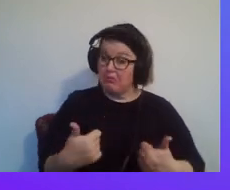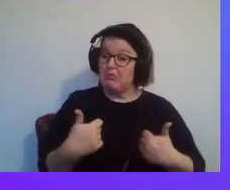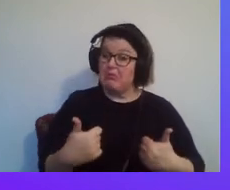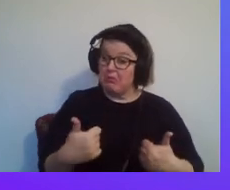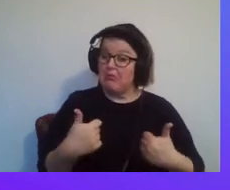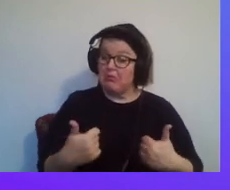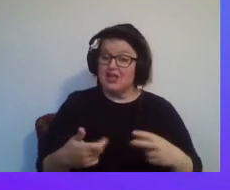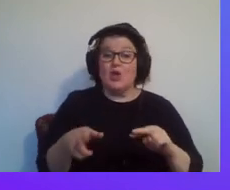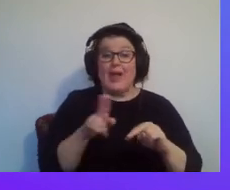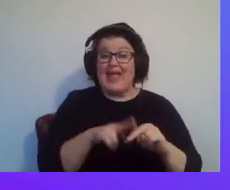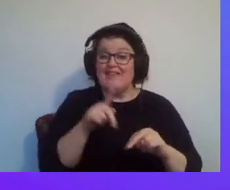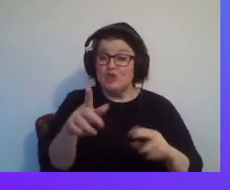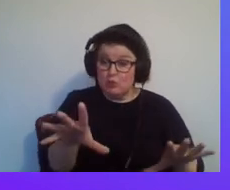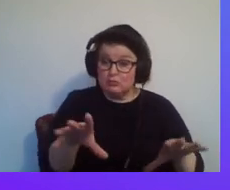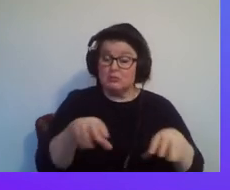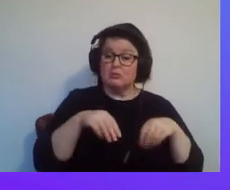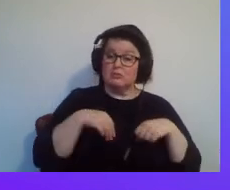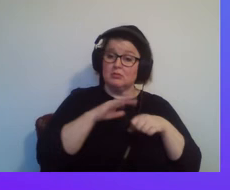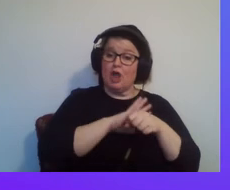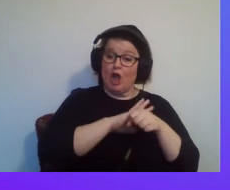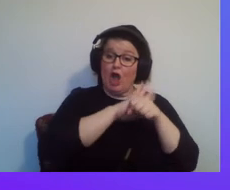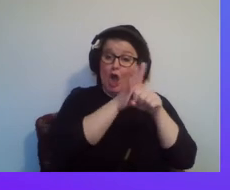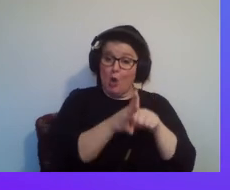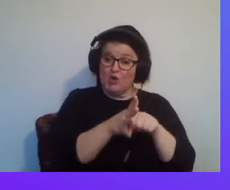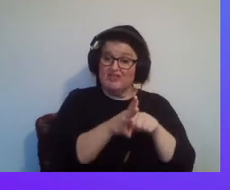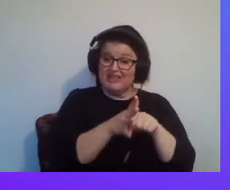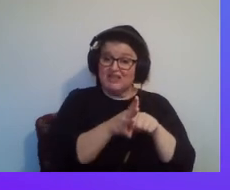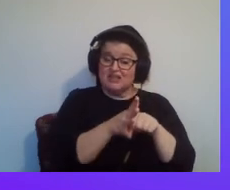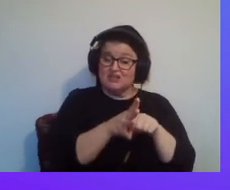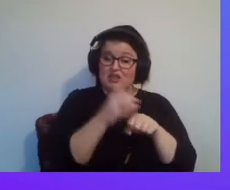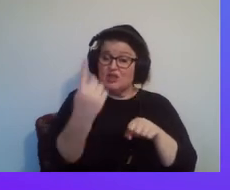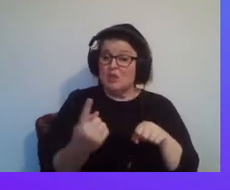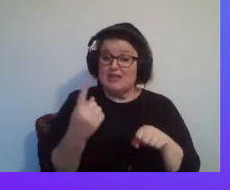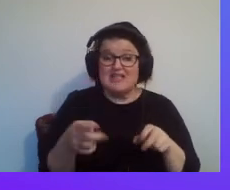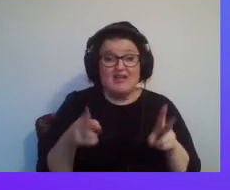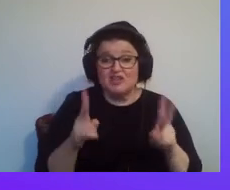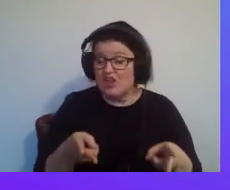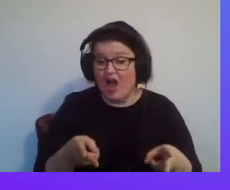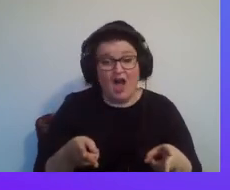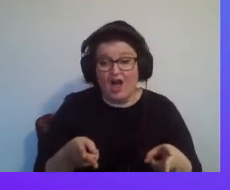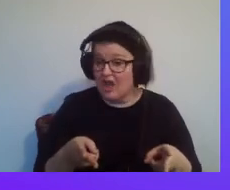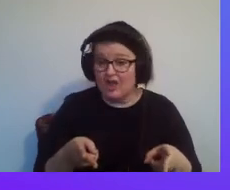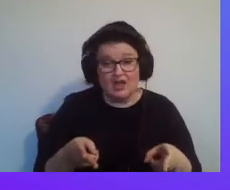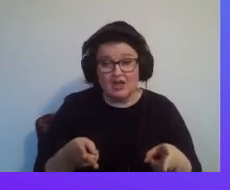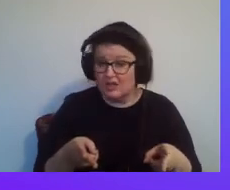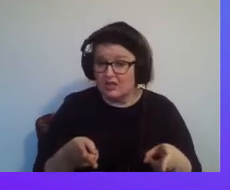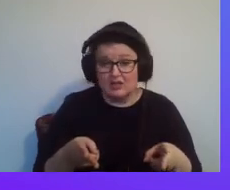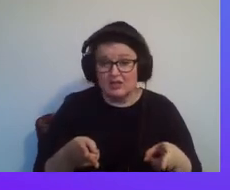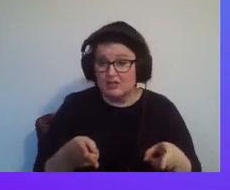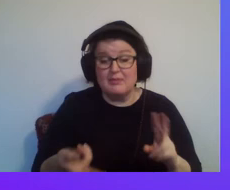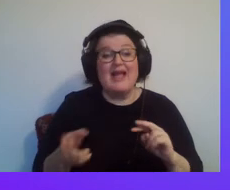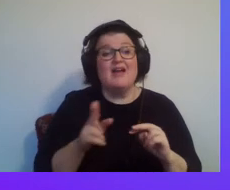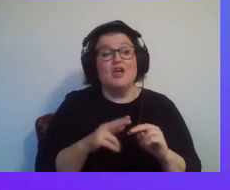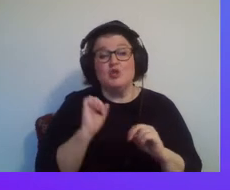dying. And this is, you know, you can die crossing the road from a bus, but you don't